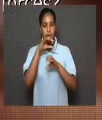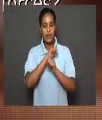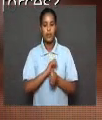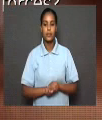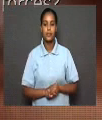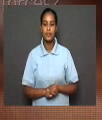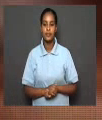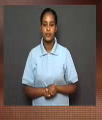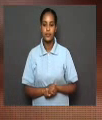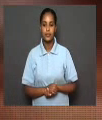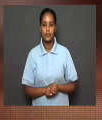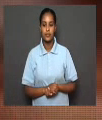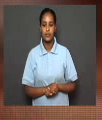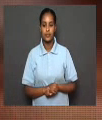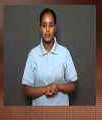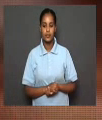Time's up!